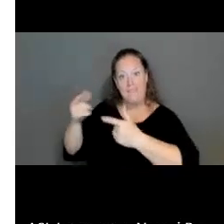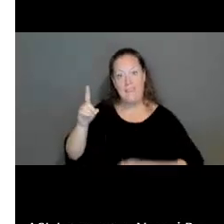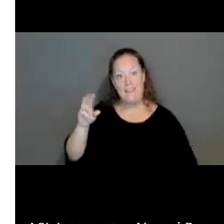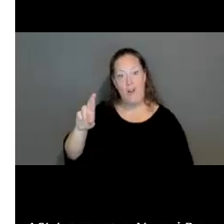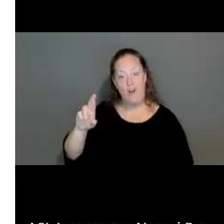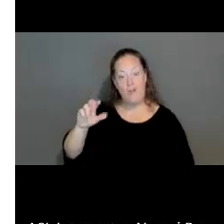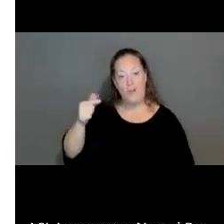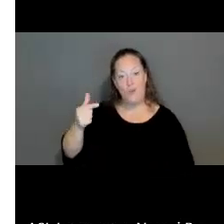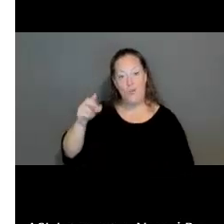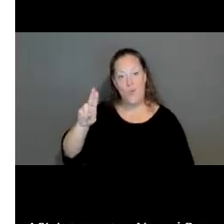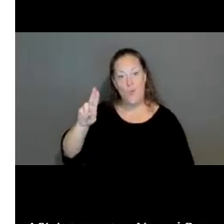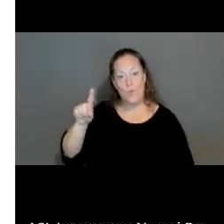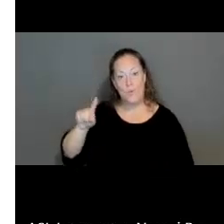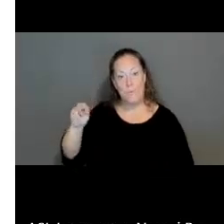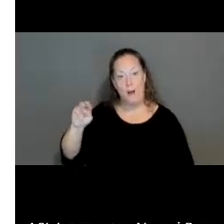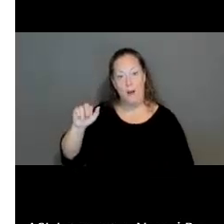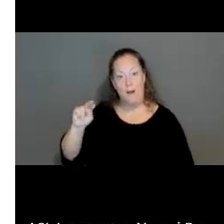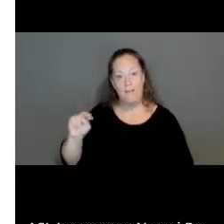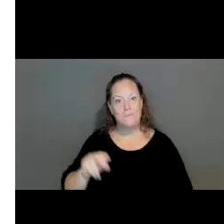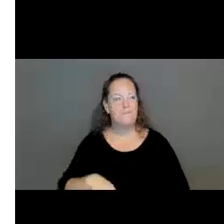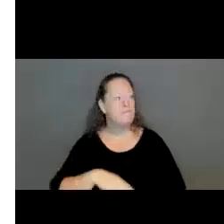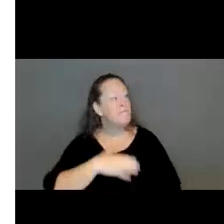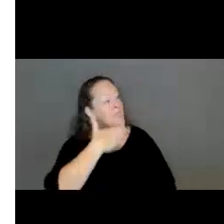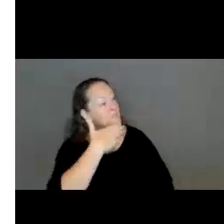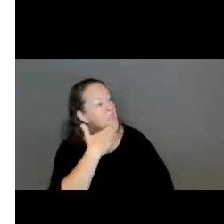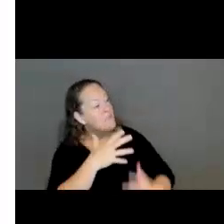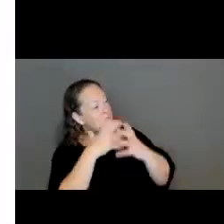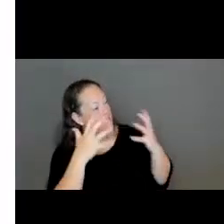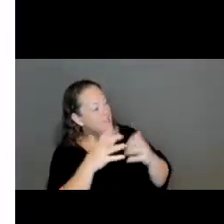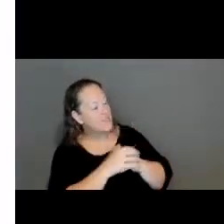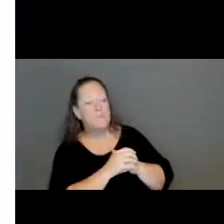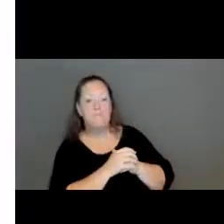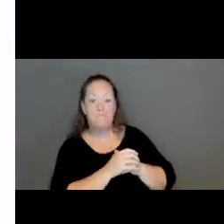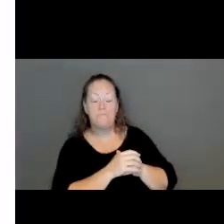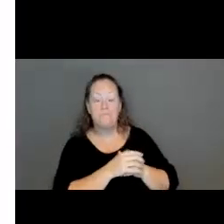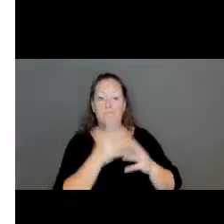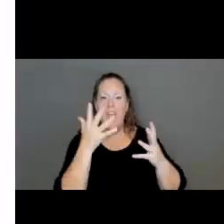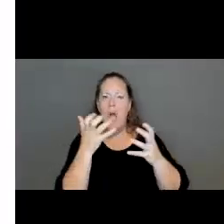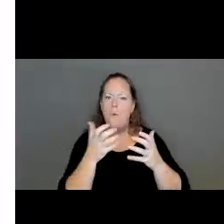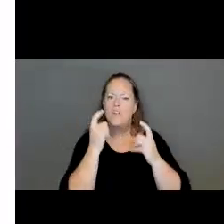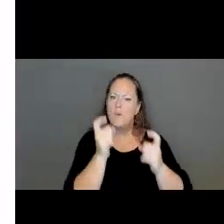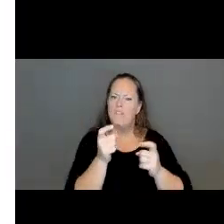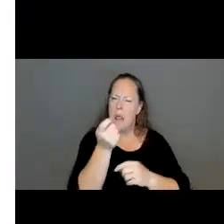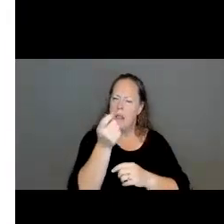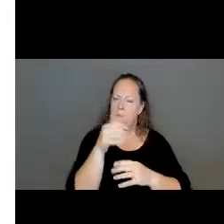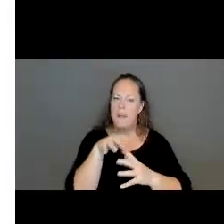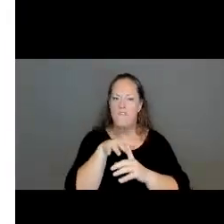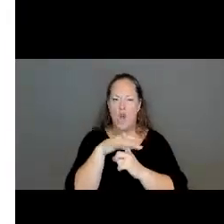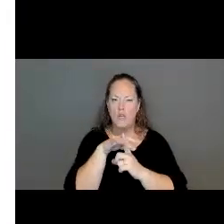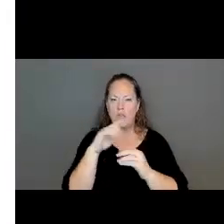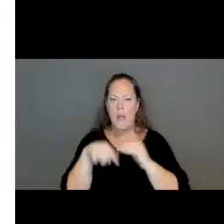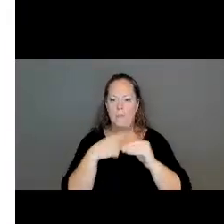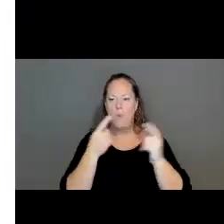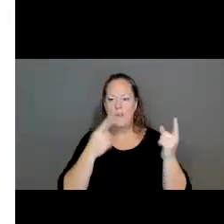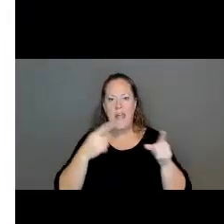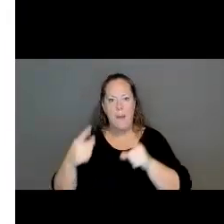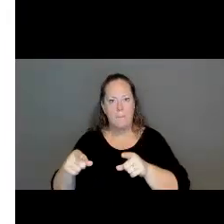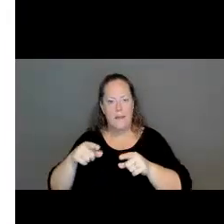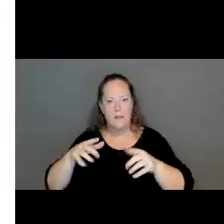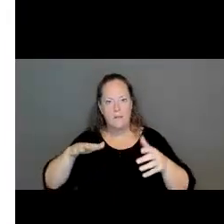Thank you so much. So to give you a little bit of context about what's happening in the